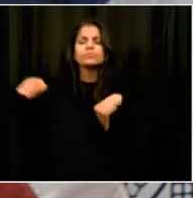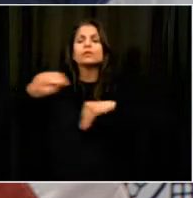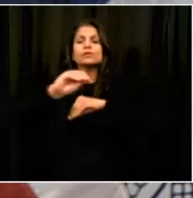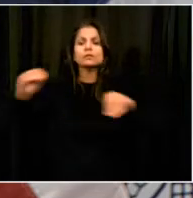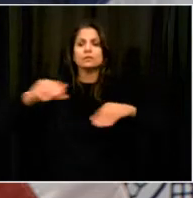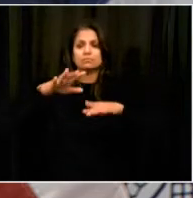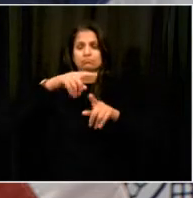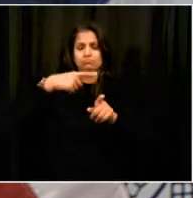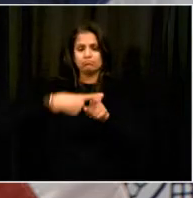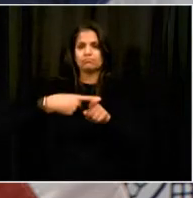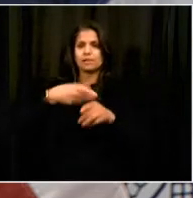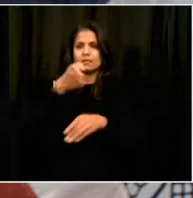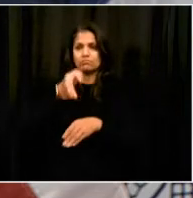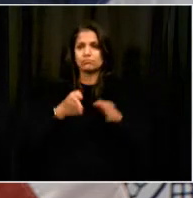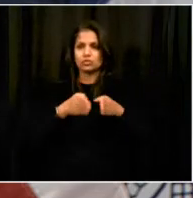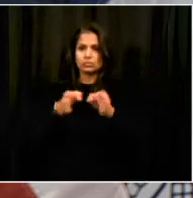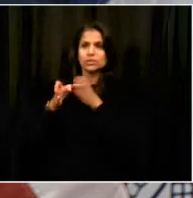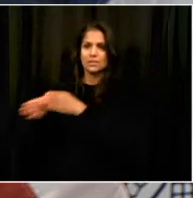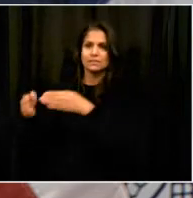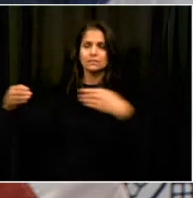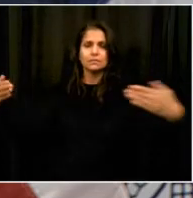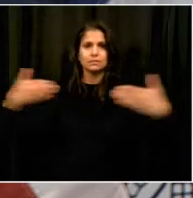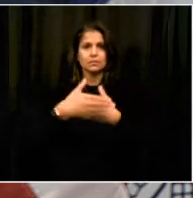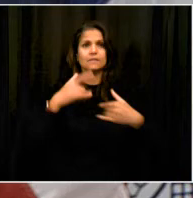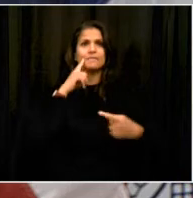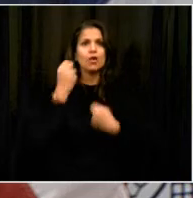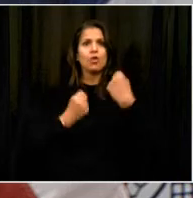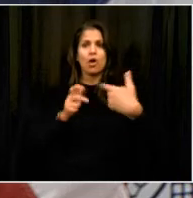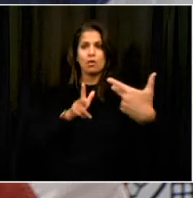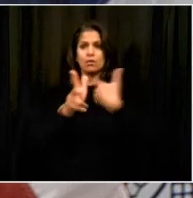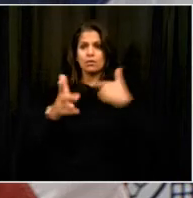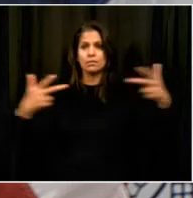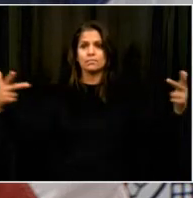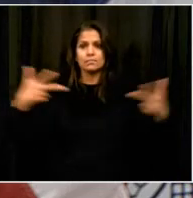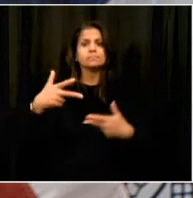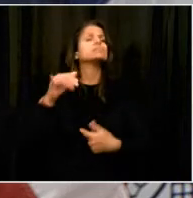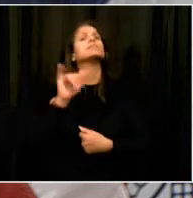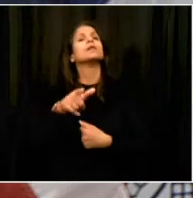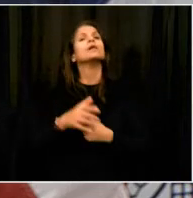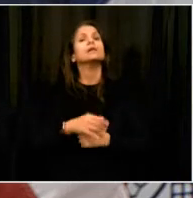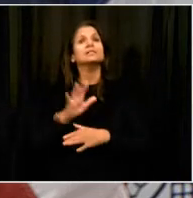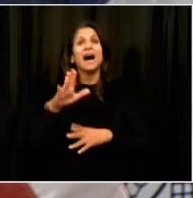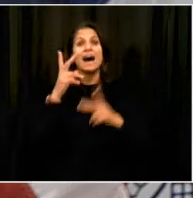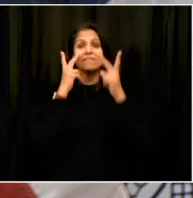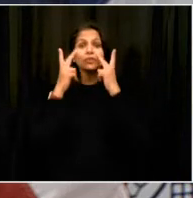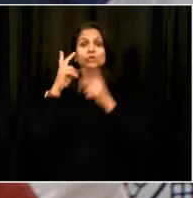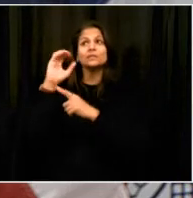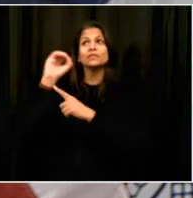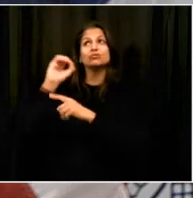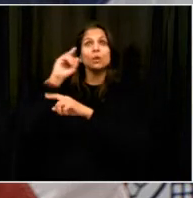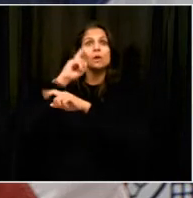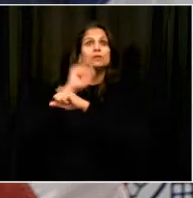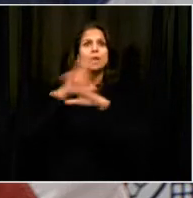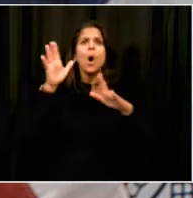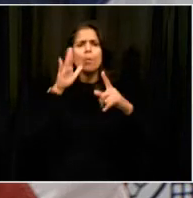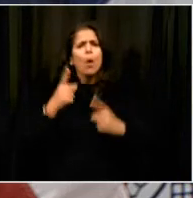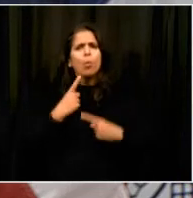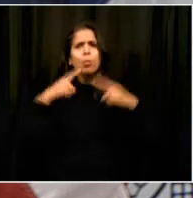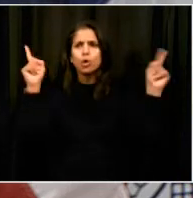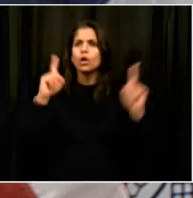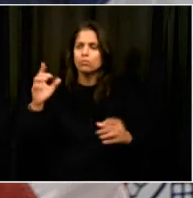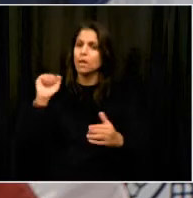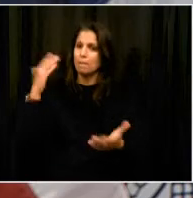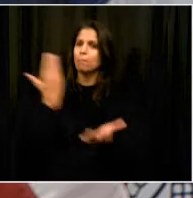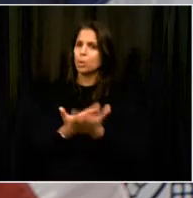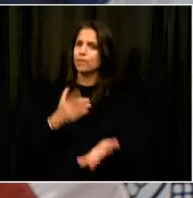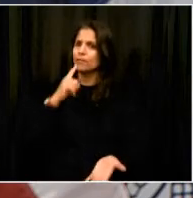Every idea has its ups and downs, and this has been a horrible perfect storm moment. But Vision Zero is proven, and it must be part of the future of New